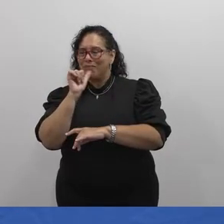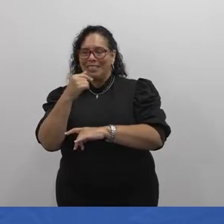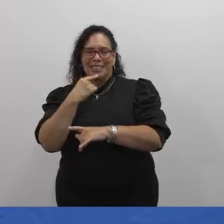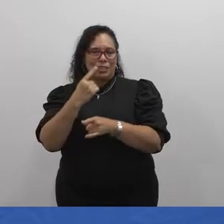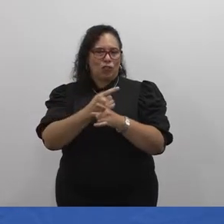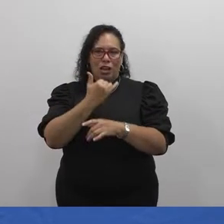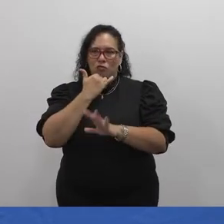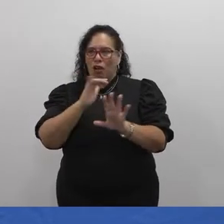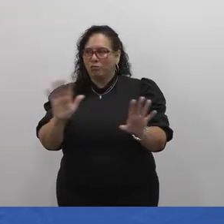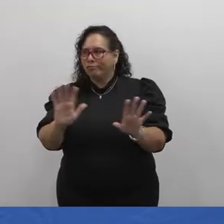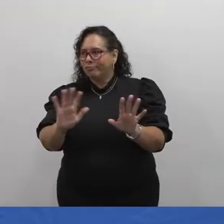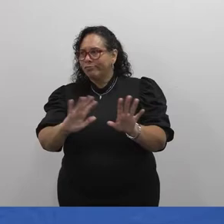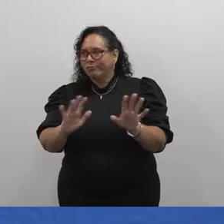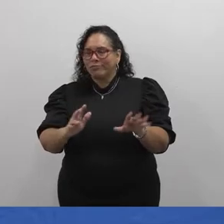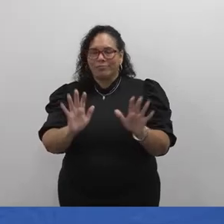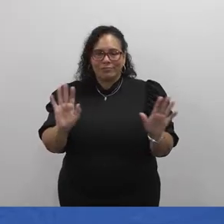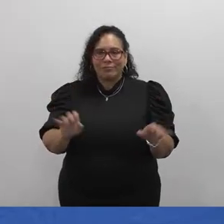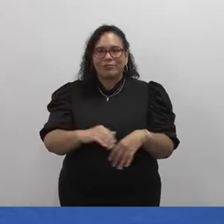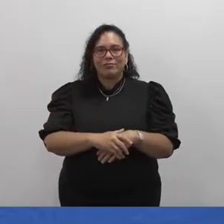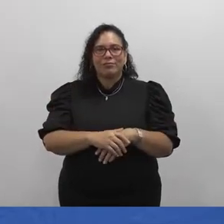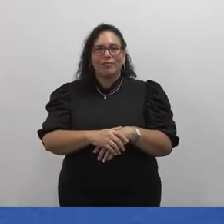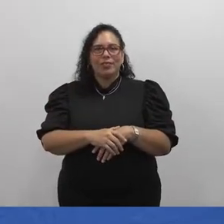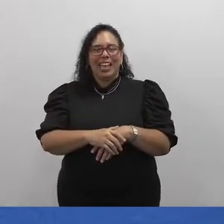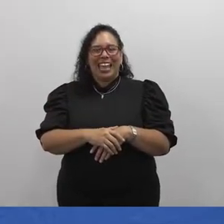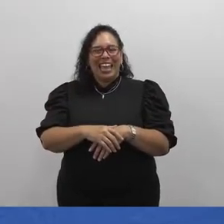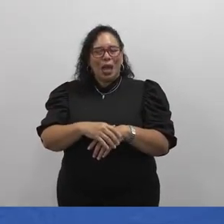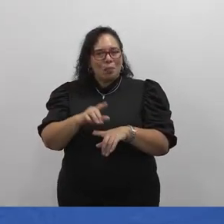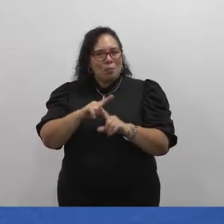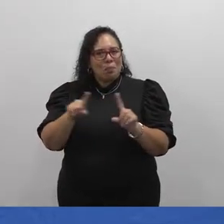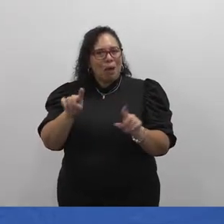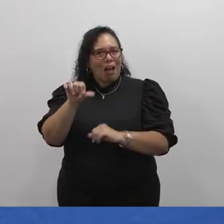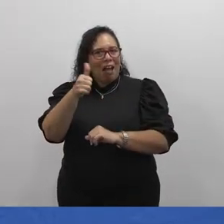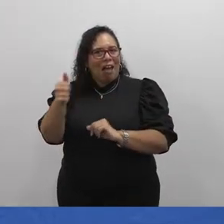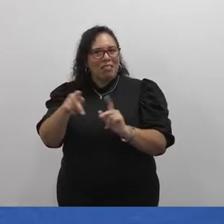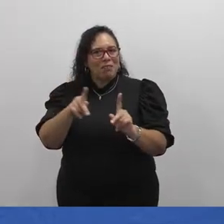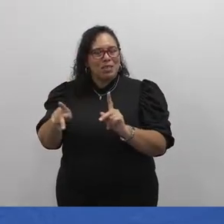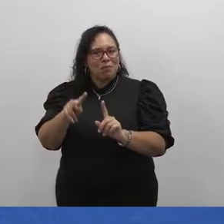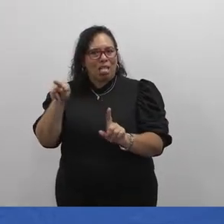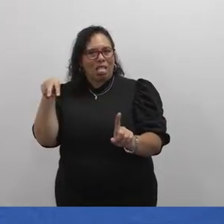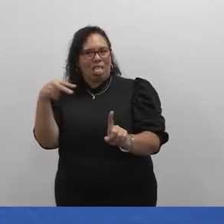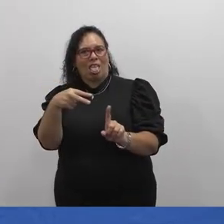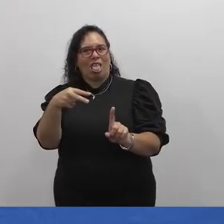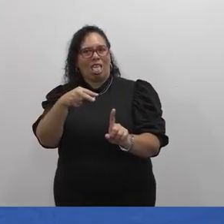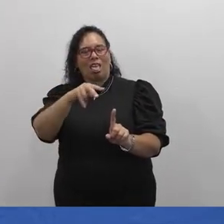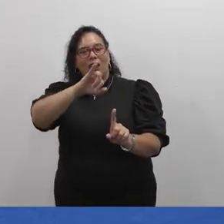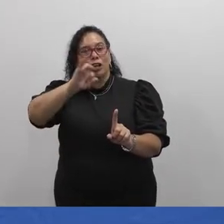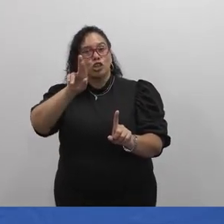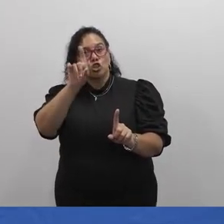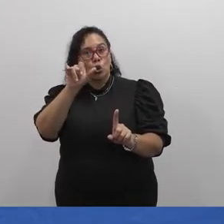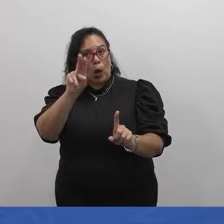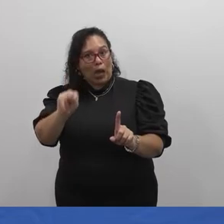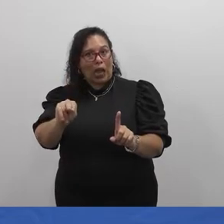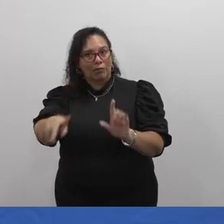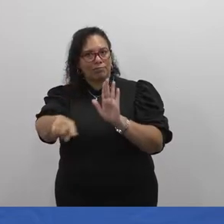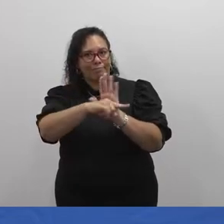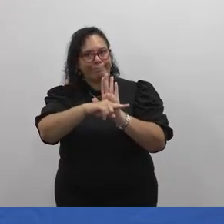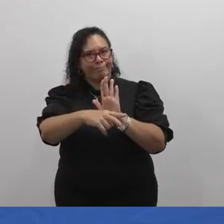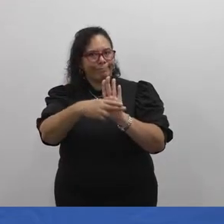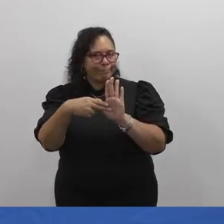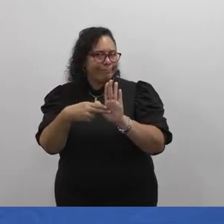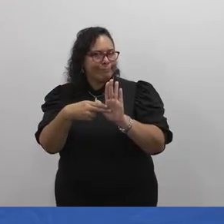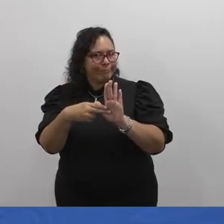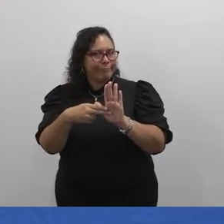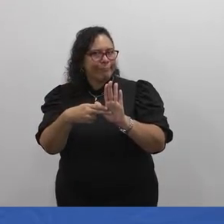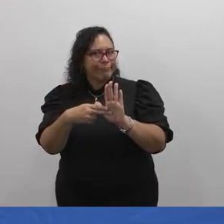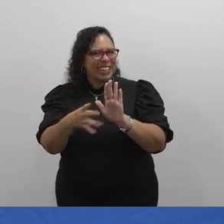base or baseless. There was a self-acknowledgement there from that student's family that they did not like that school because of the stigma attached